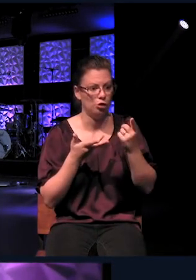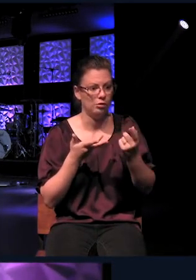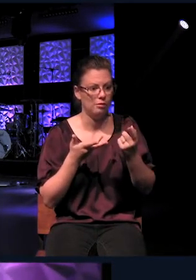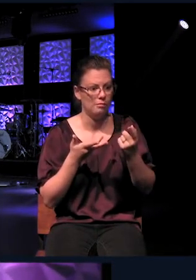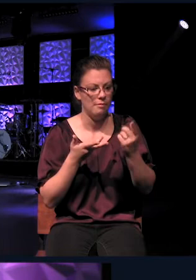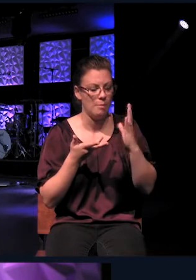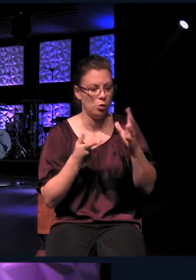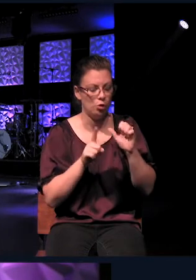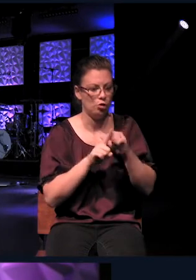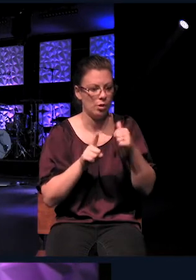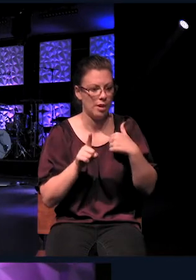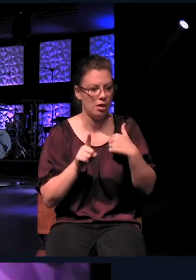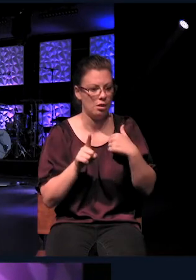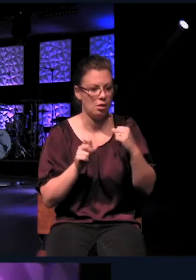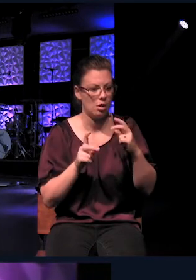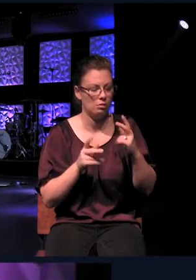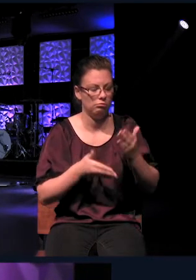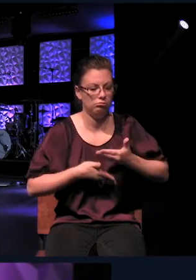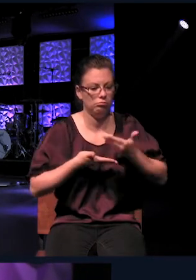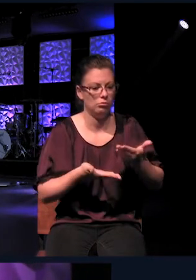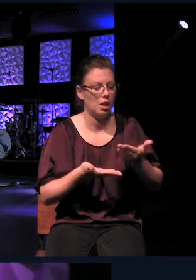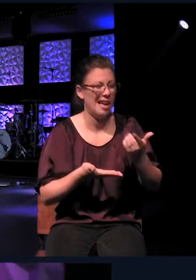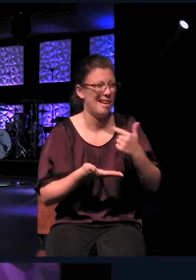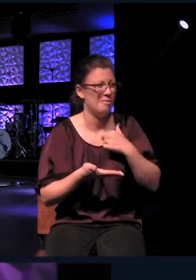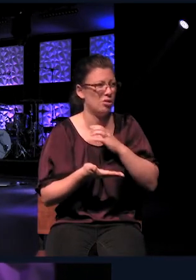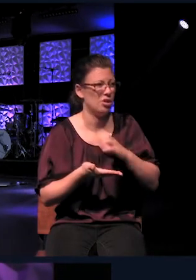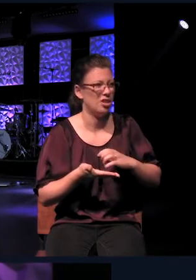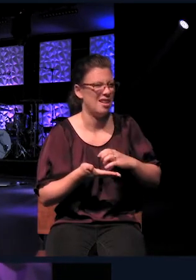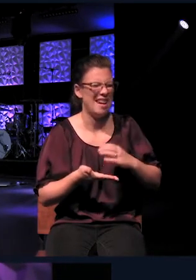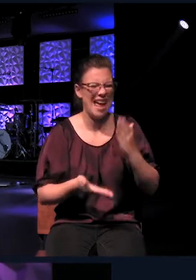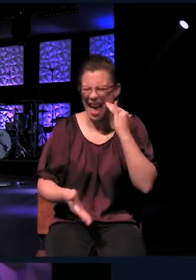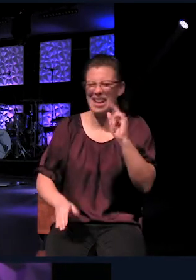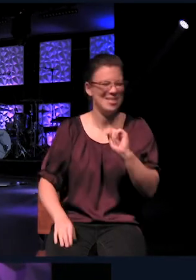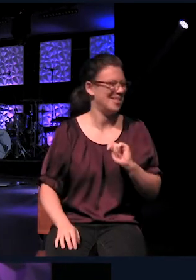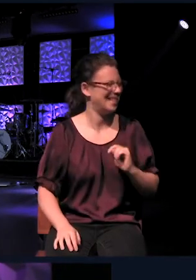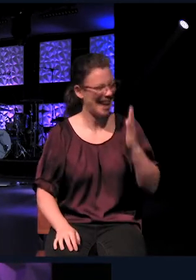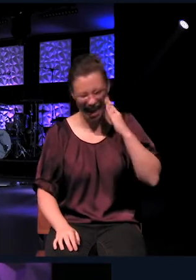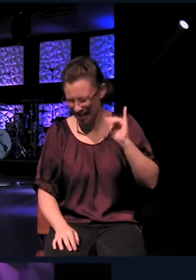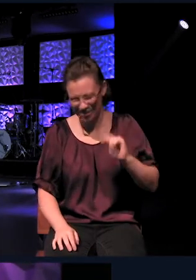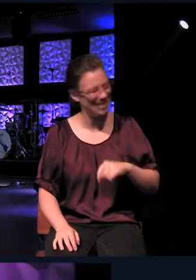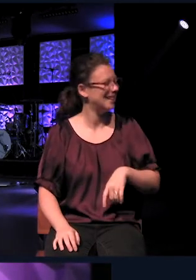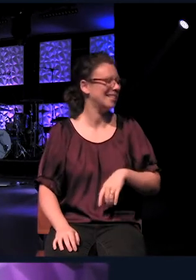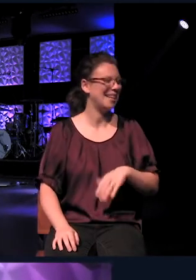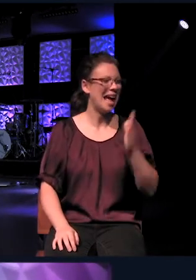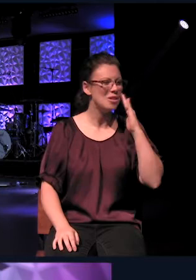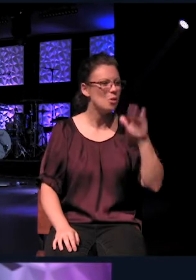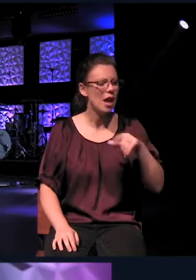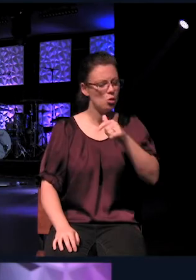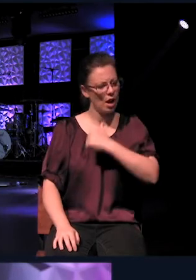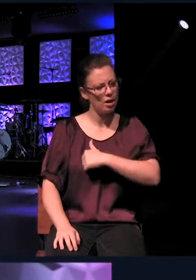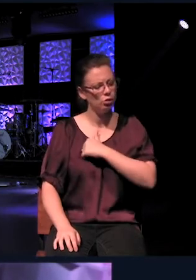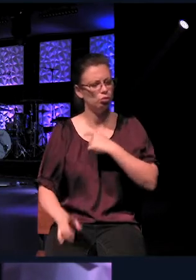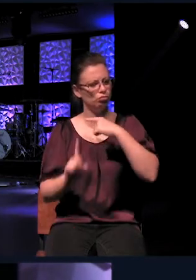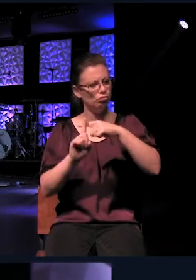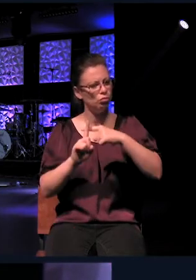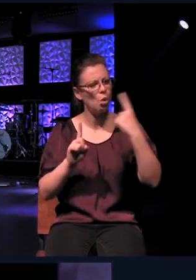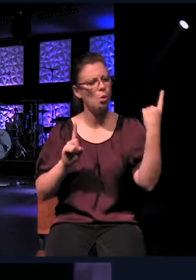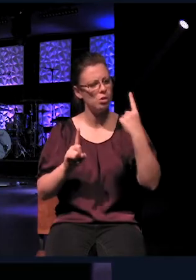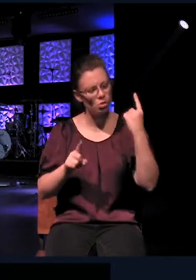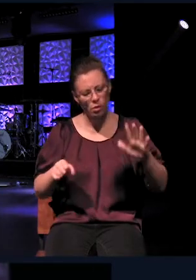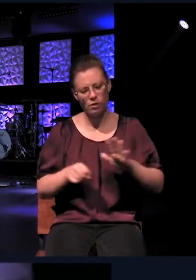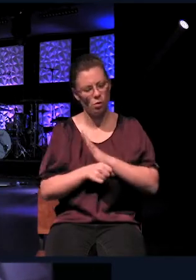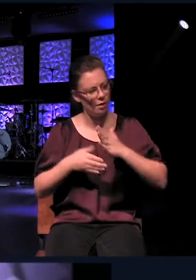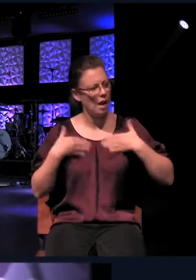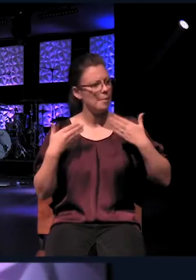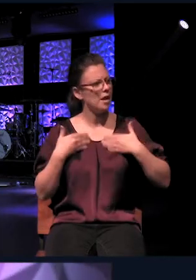So I say, yeah, I'm a Christian. And she's like, I knew it. You always have a good attitude. You're always joyful. You just always